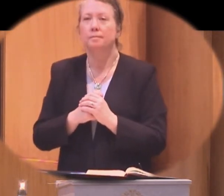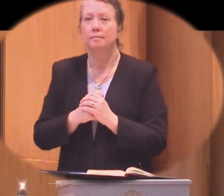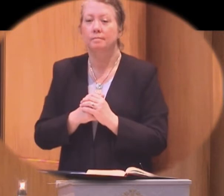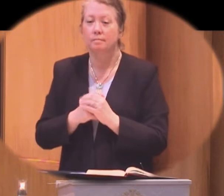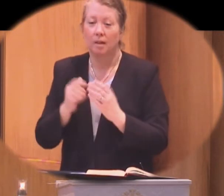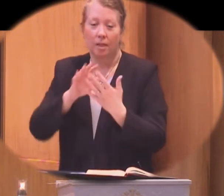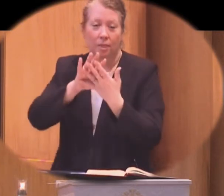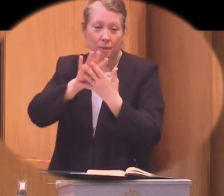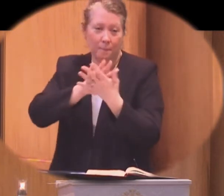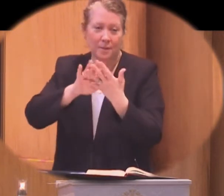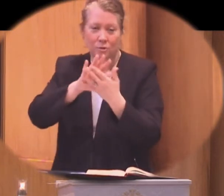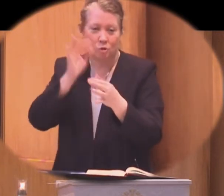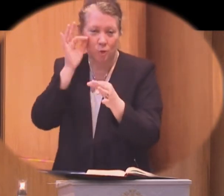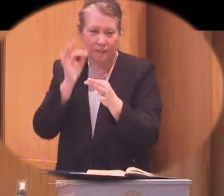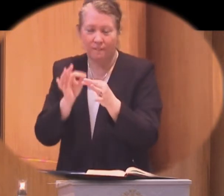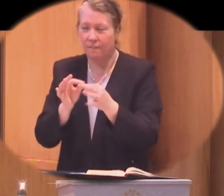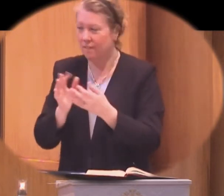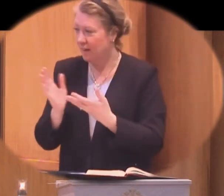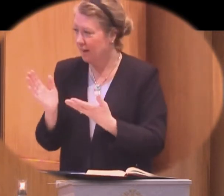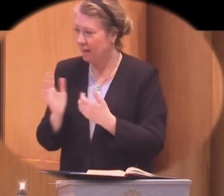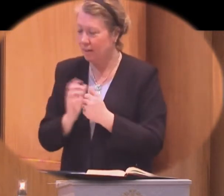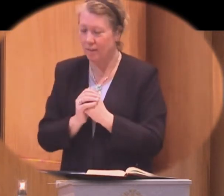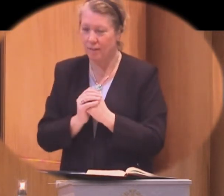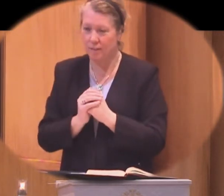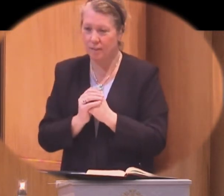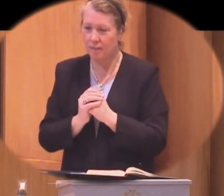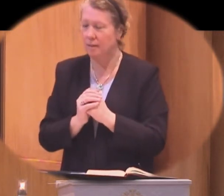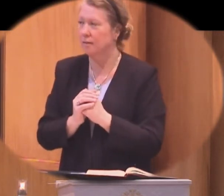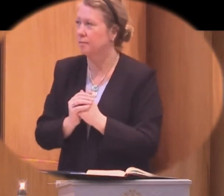The mystery of faith.